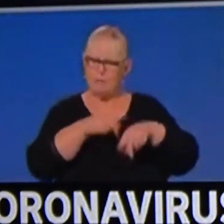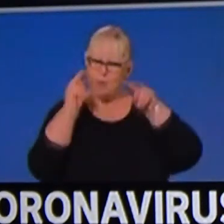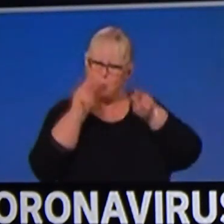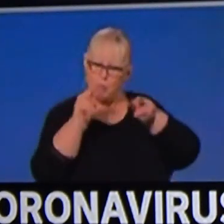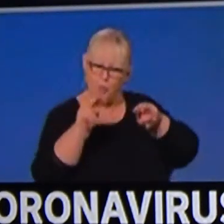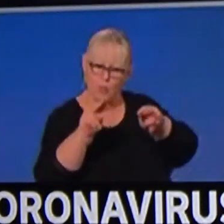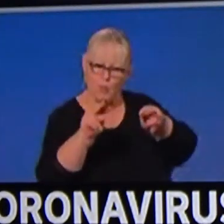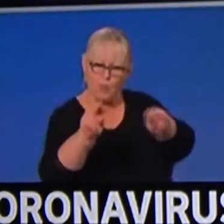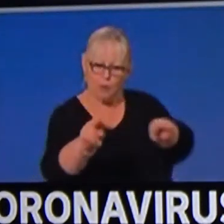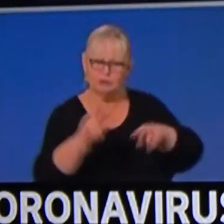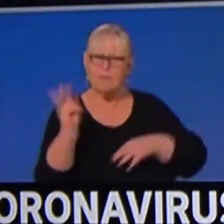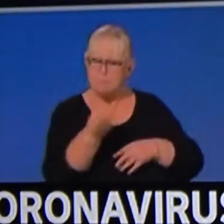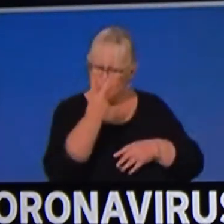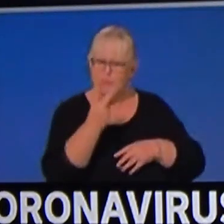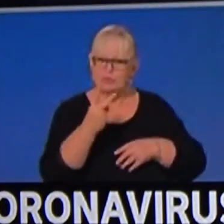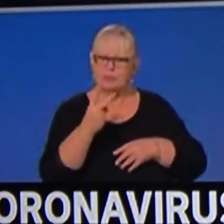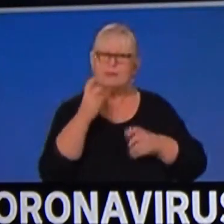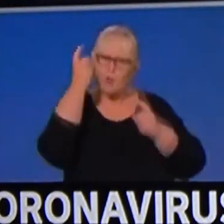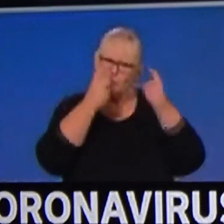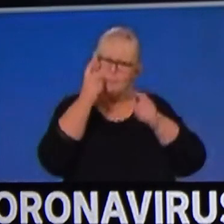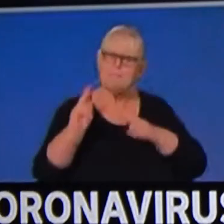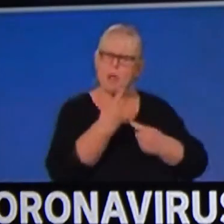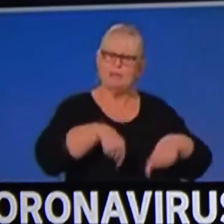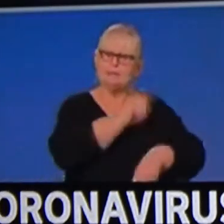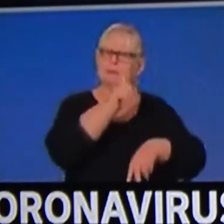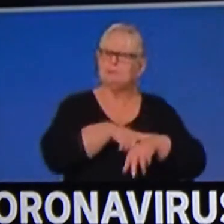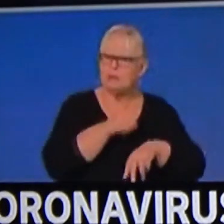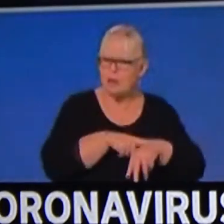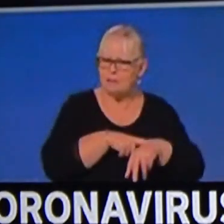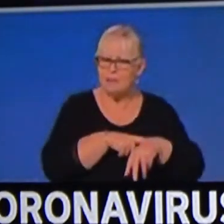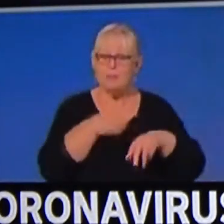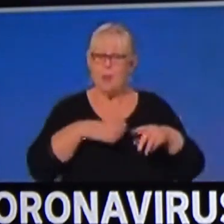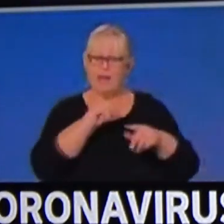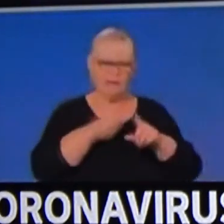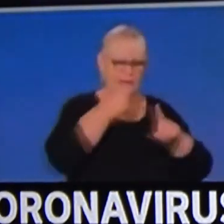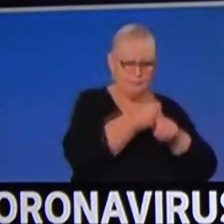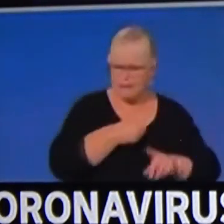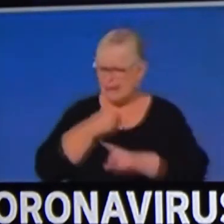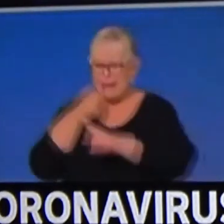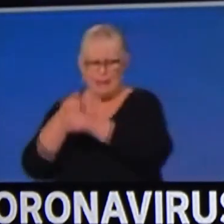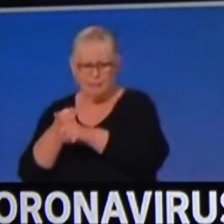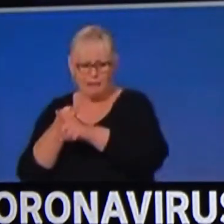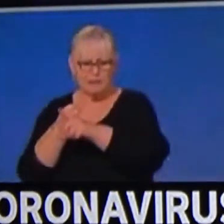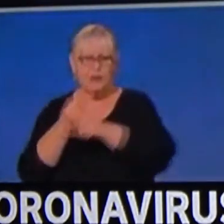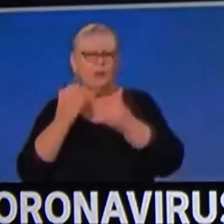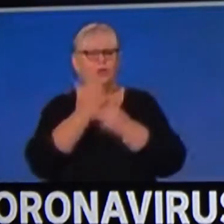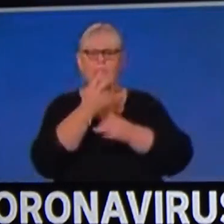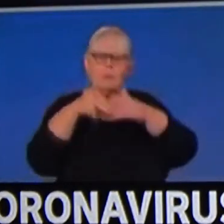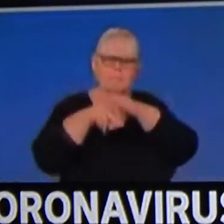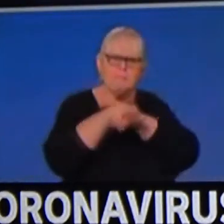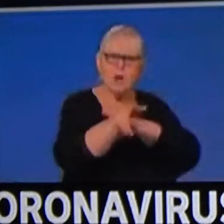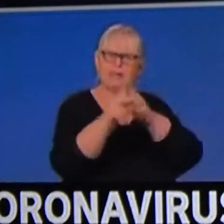these responses conjointly and understand the impacts on each, whether that's in the modelling work that we're doing,